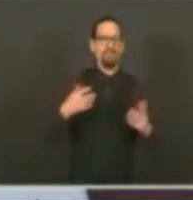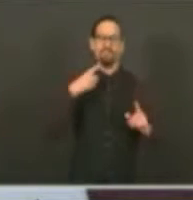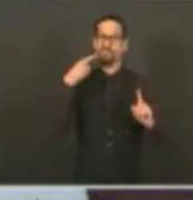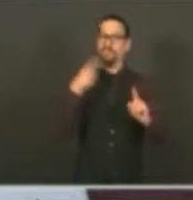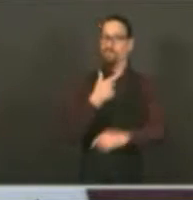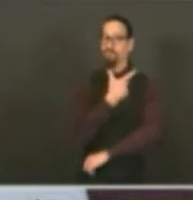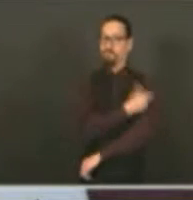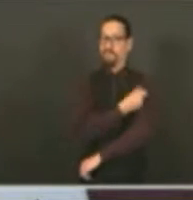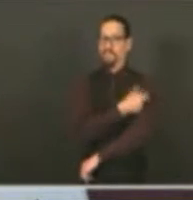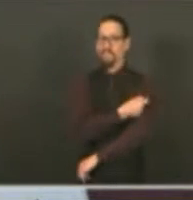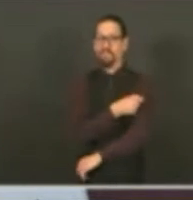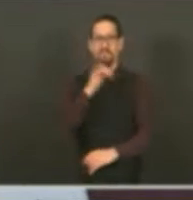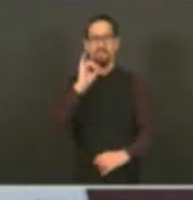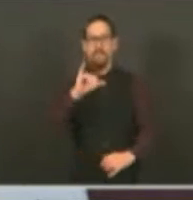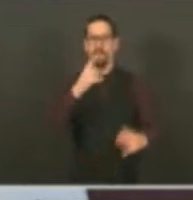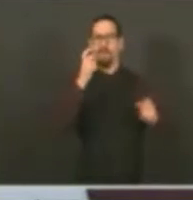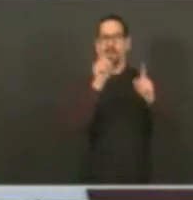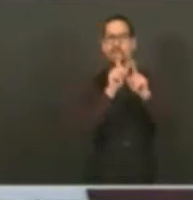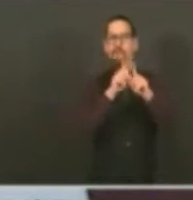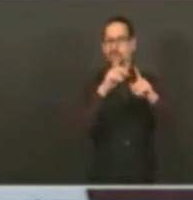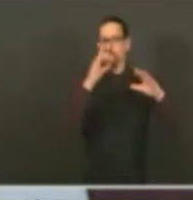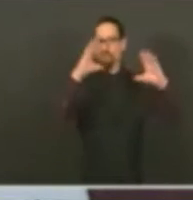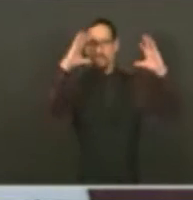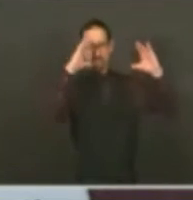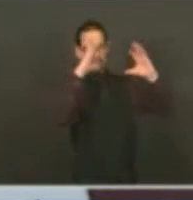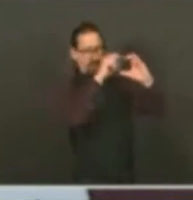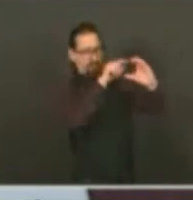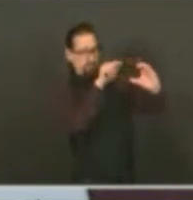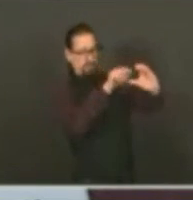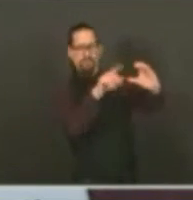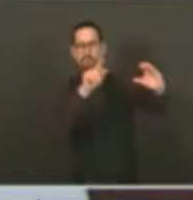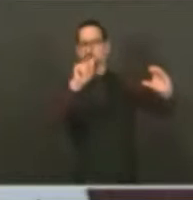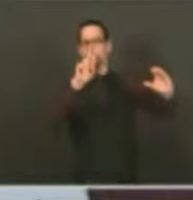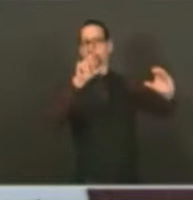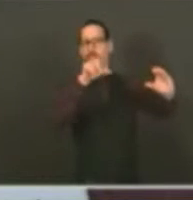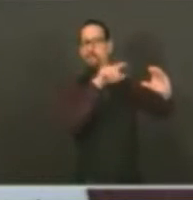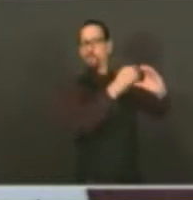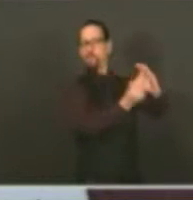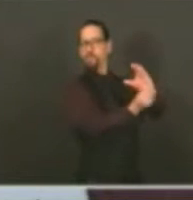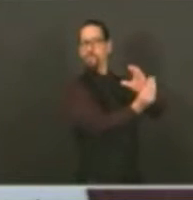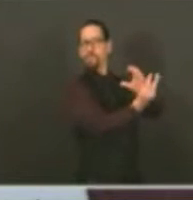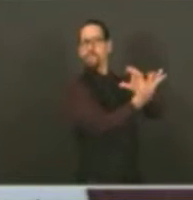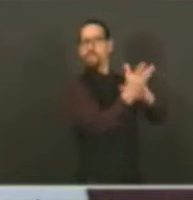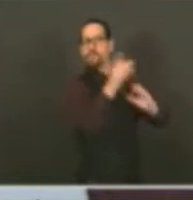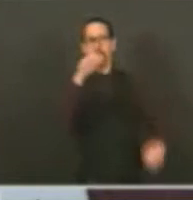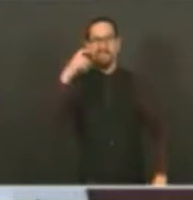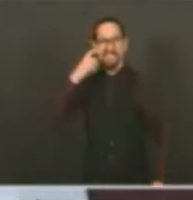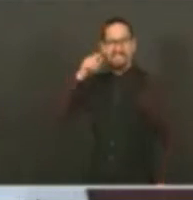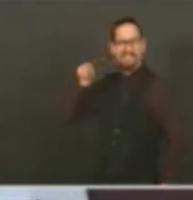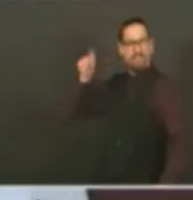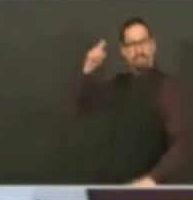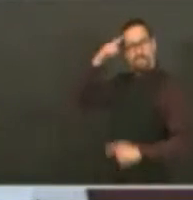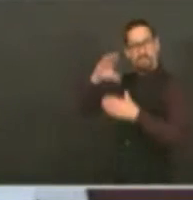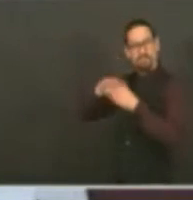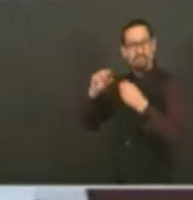personally what gives me hope. As the governor mentioned, it's been a long year, long 2020, but this to